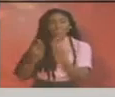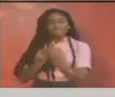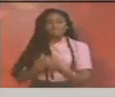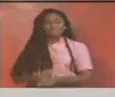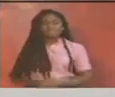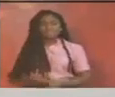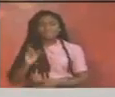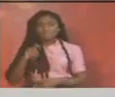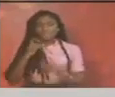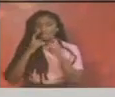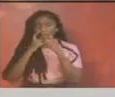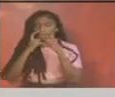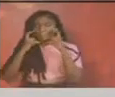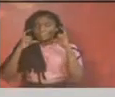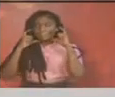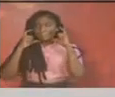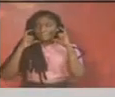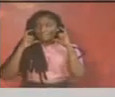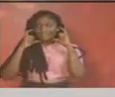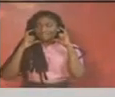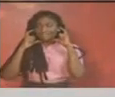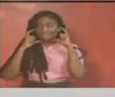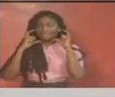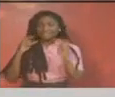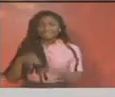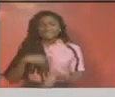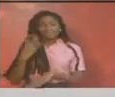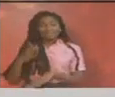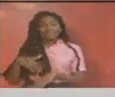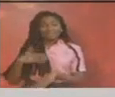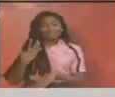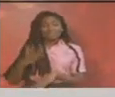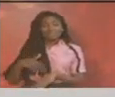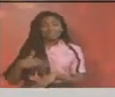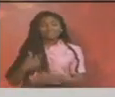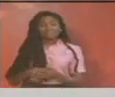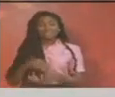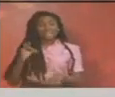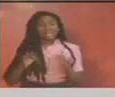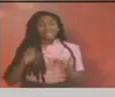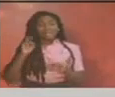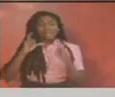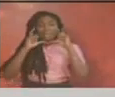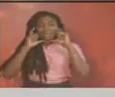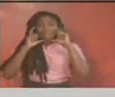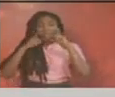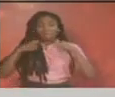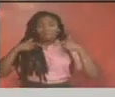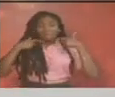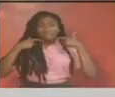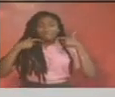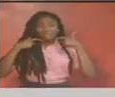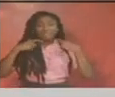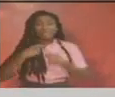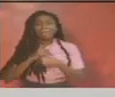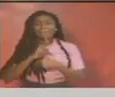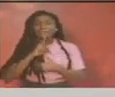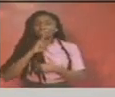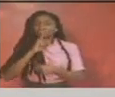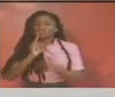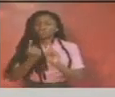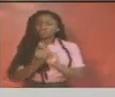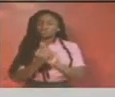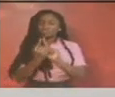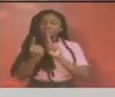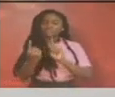your mask appropriately as much as you can. If you have to take it off, and make sure that you maintain social